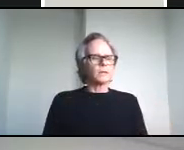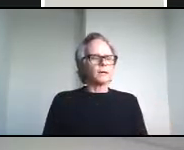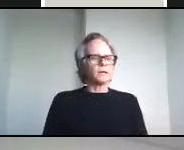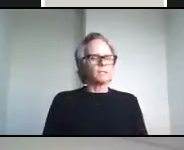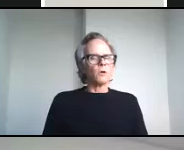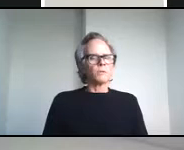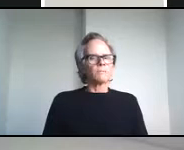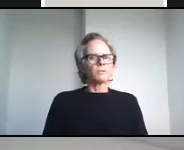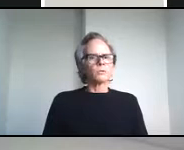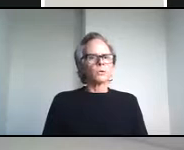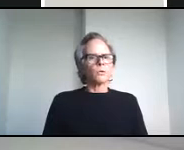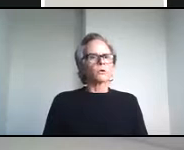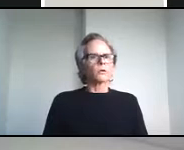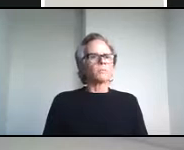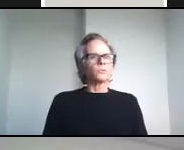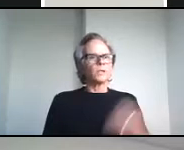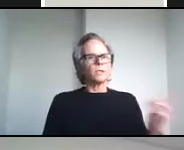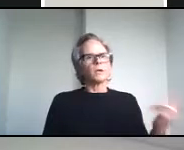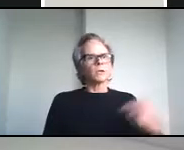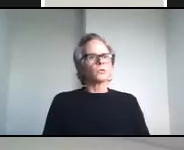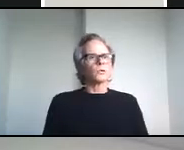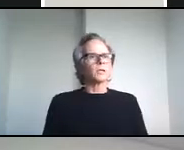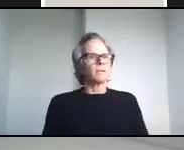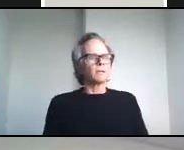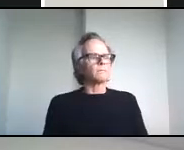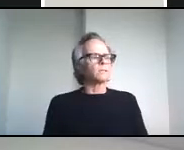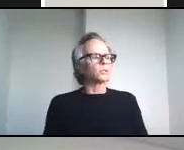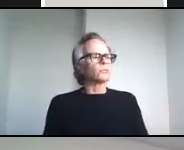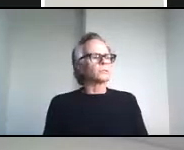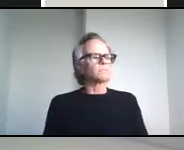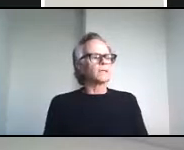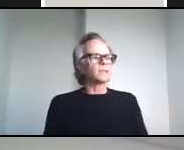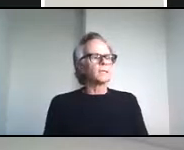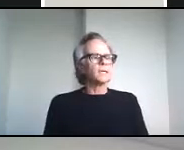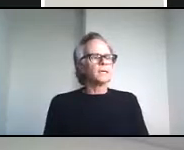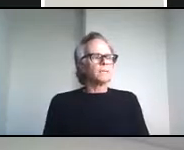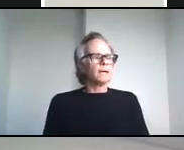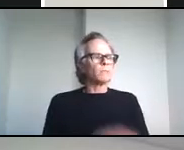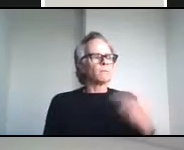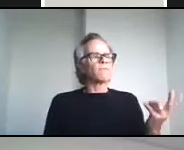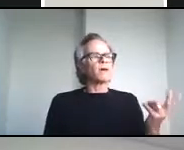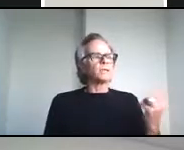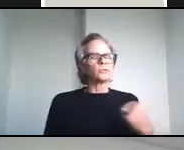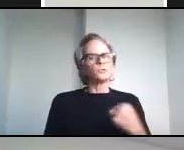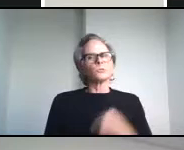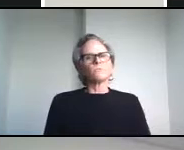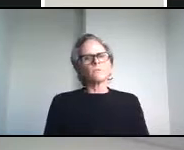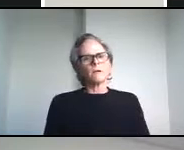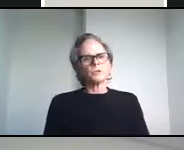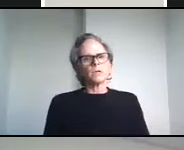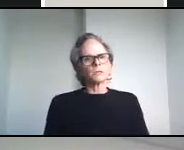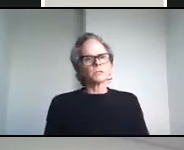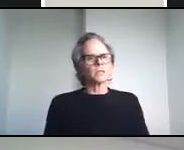restrooms that open up to the corridor between the auditorium and the children's space. And then we're providing